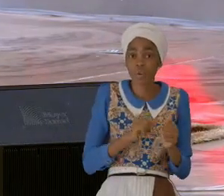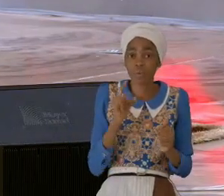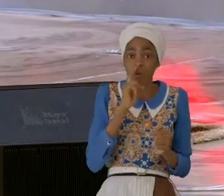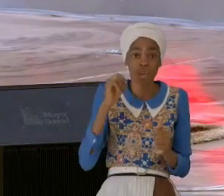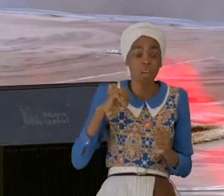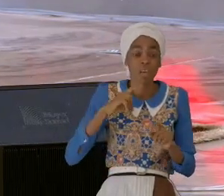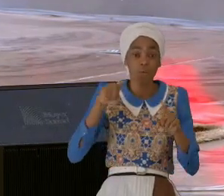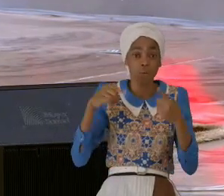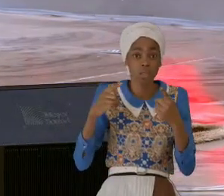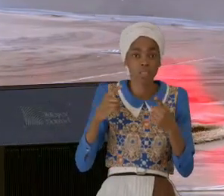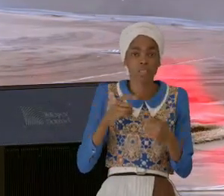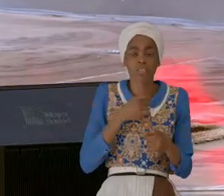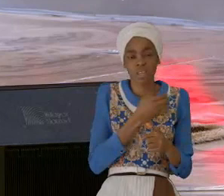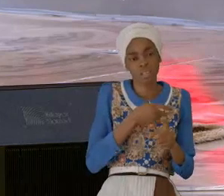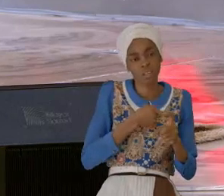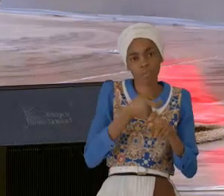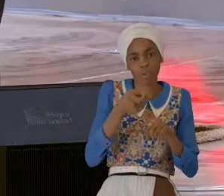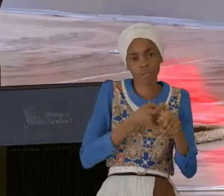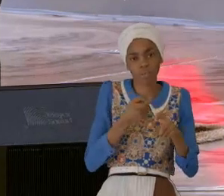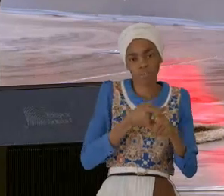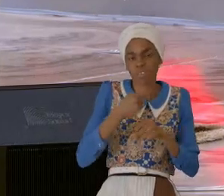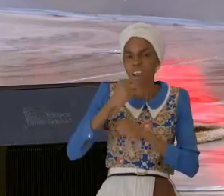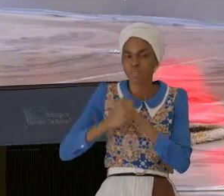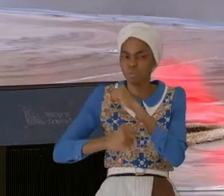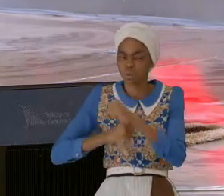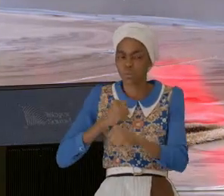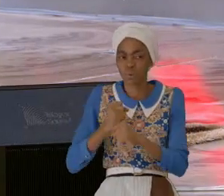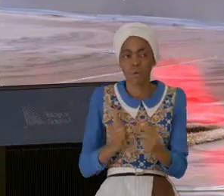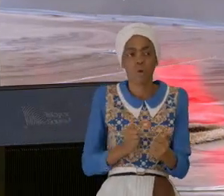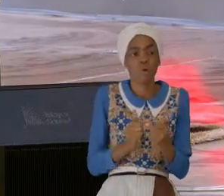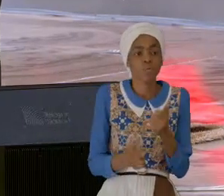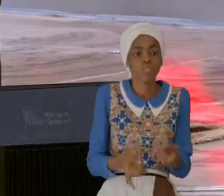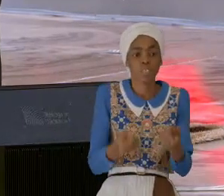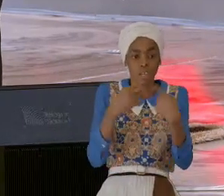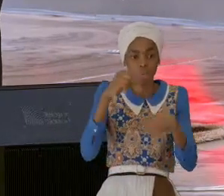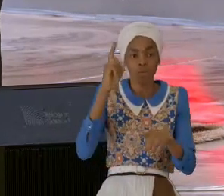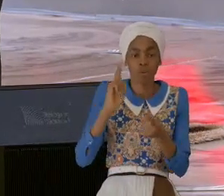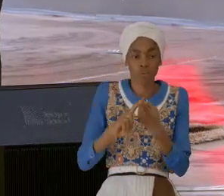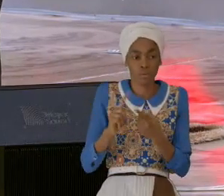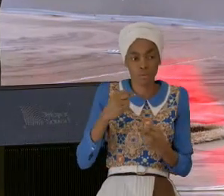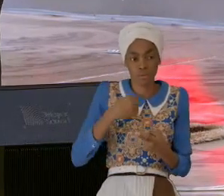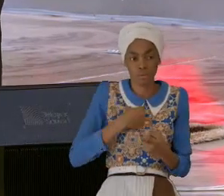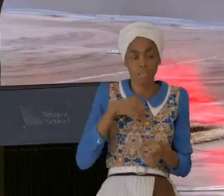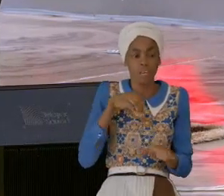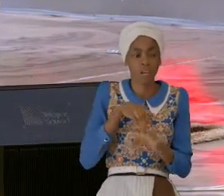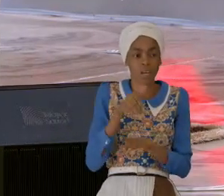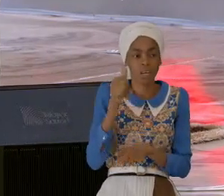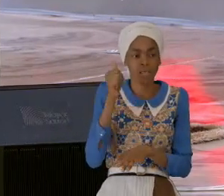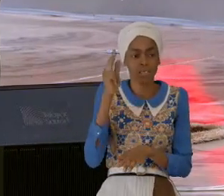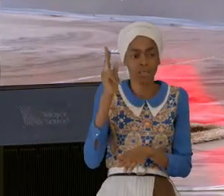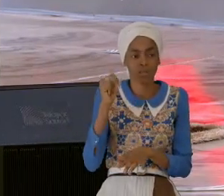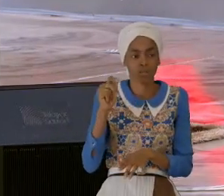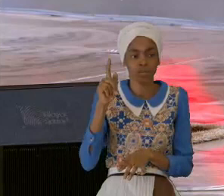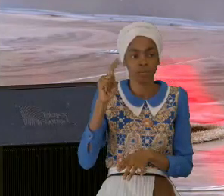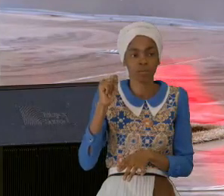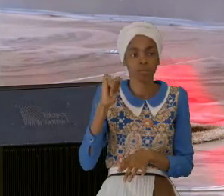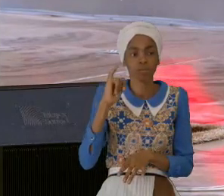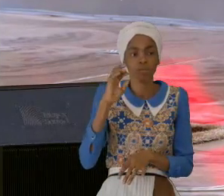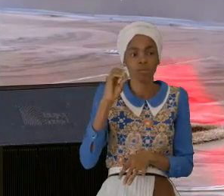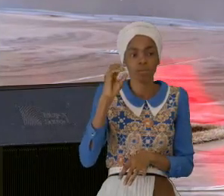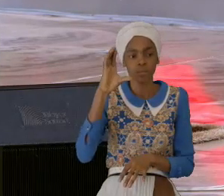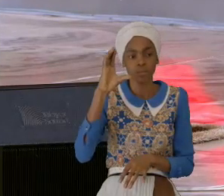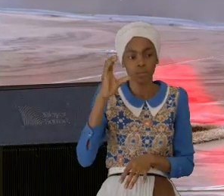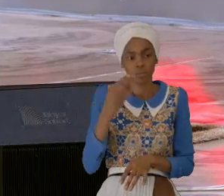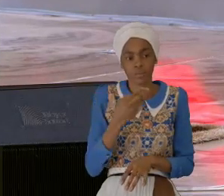persecution, affliction, which came unto me at Antioch, at Iconium,